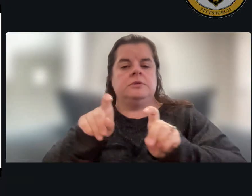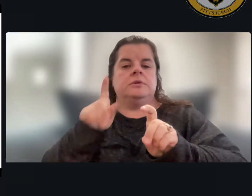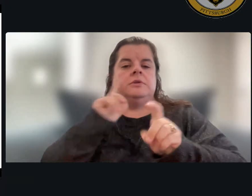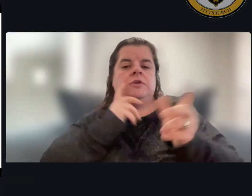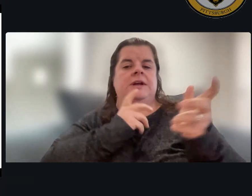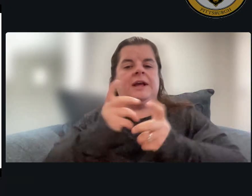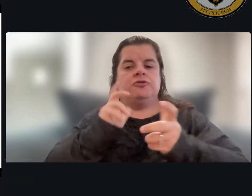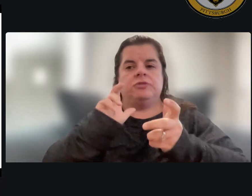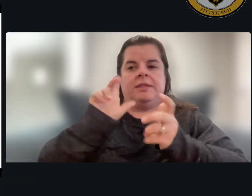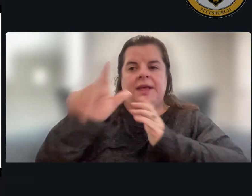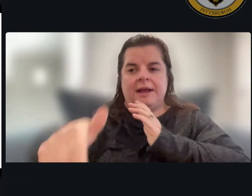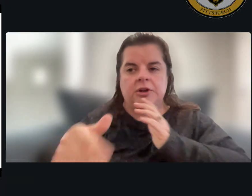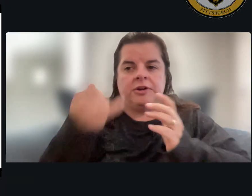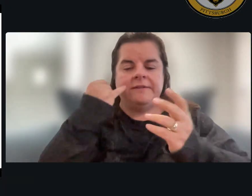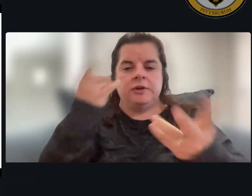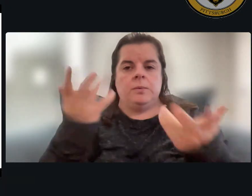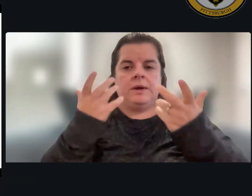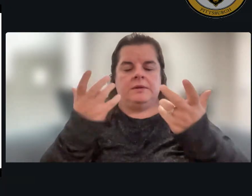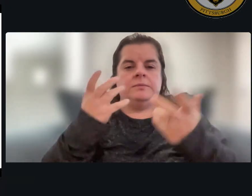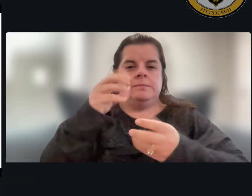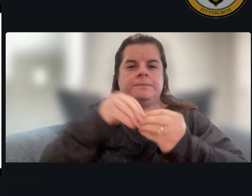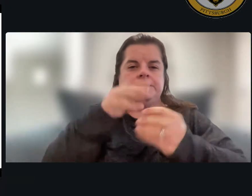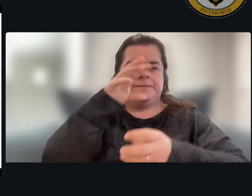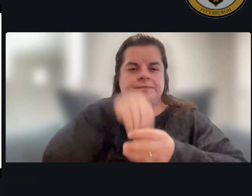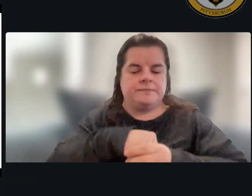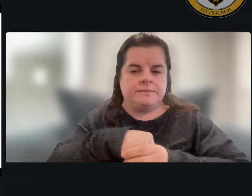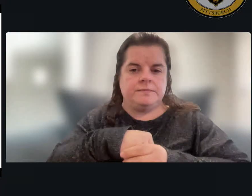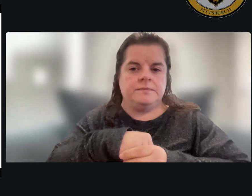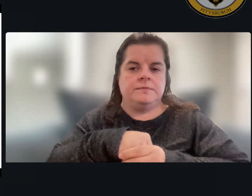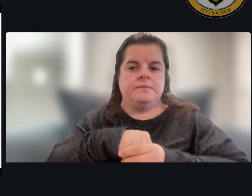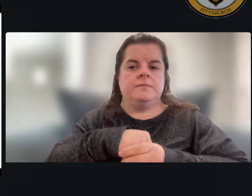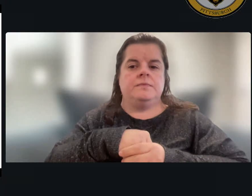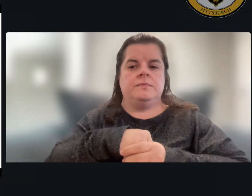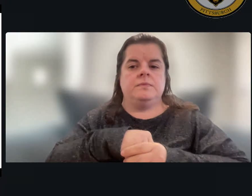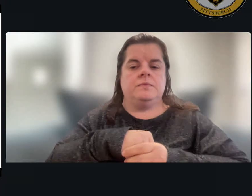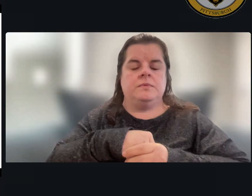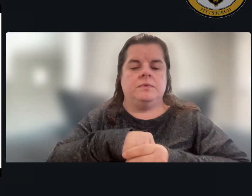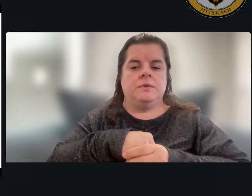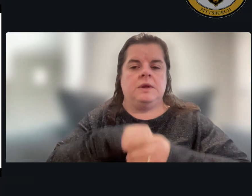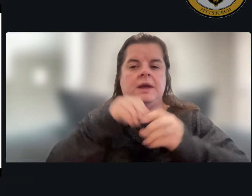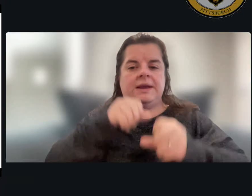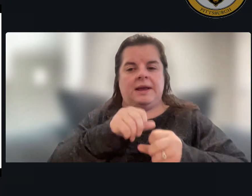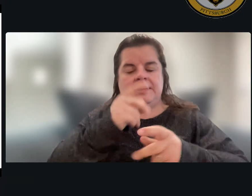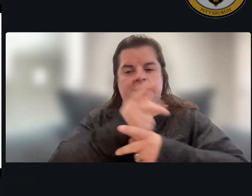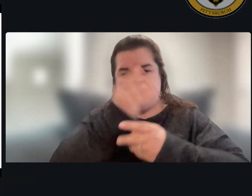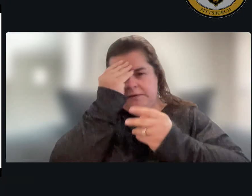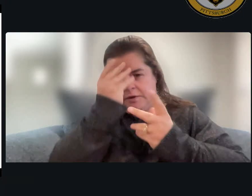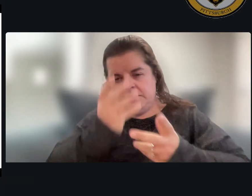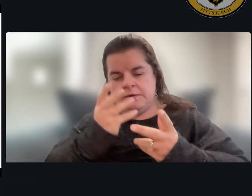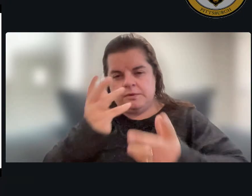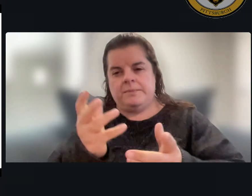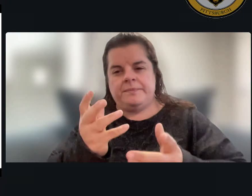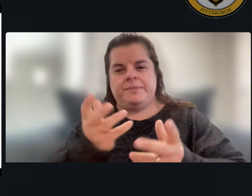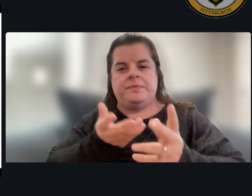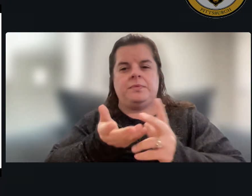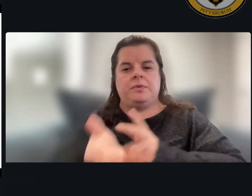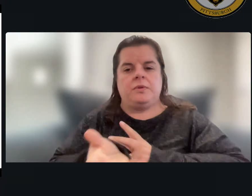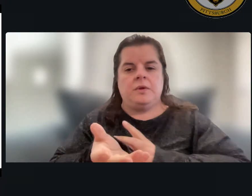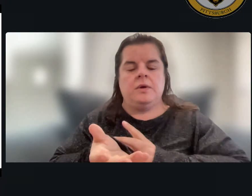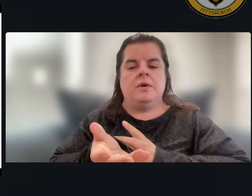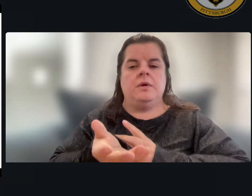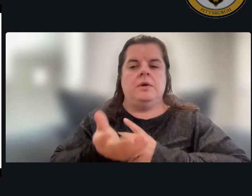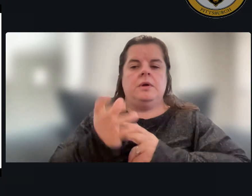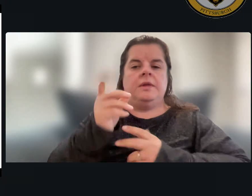offline to get more involved. You can, of course, stay updated and engaged throughout the utilizing the Disparity